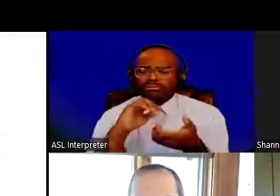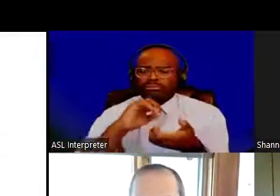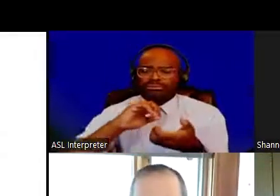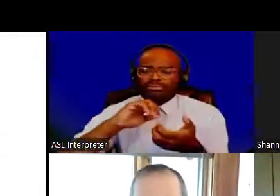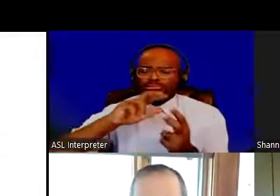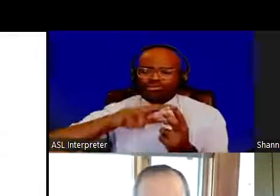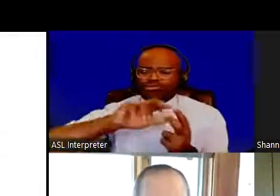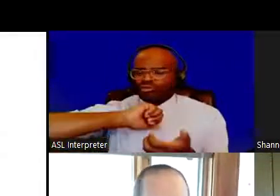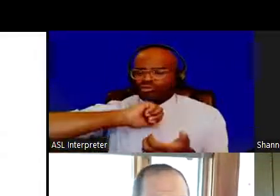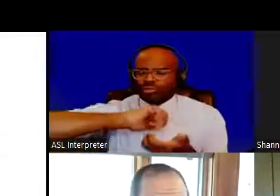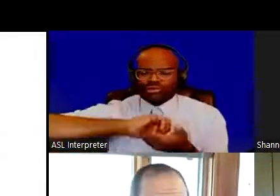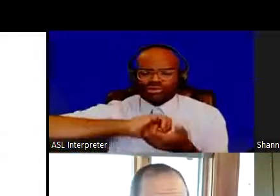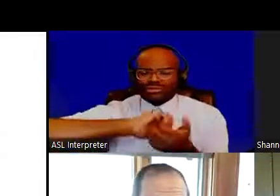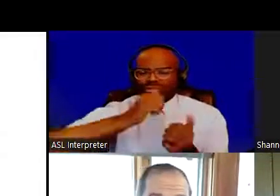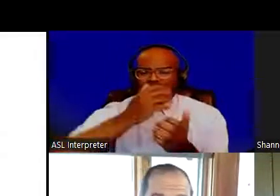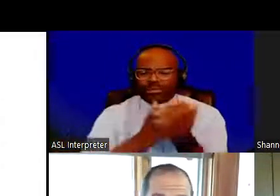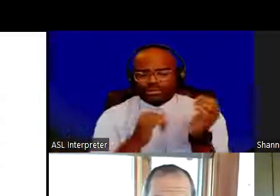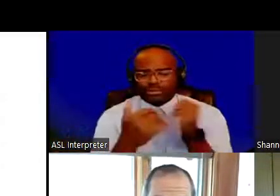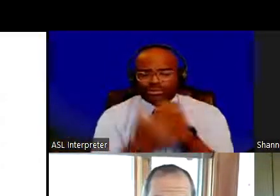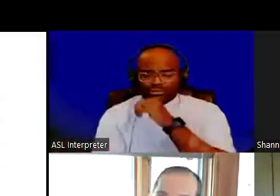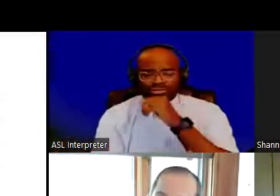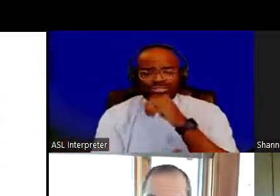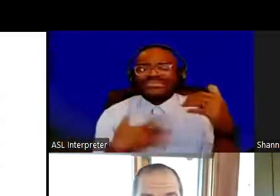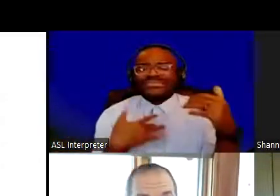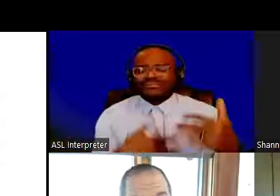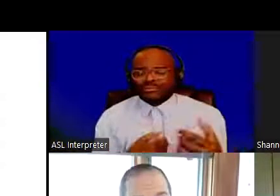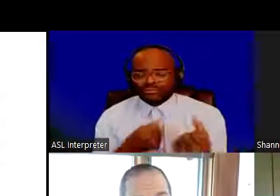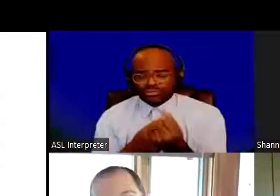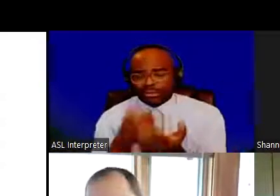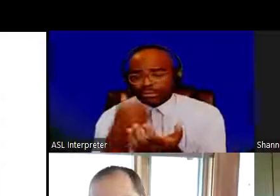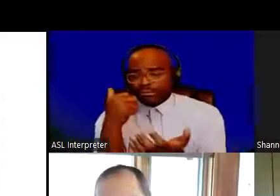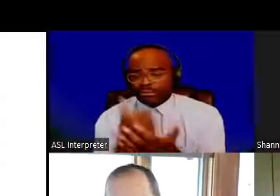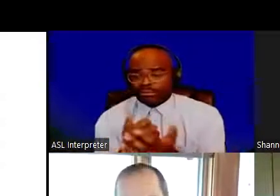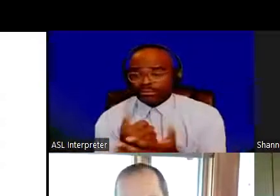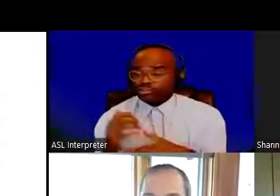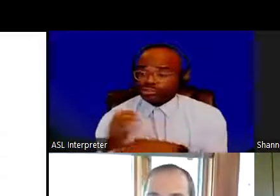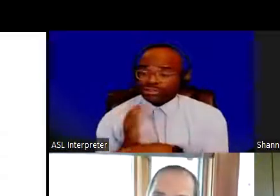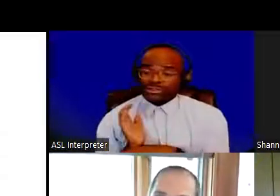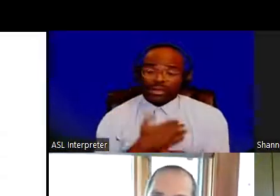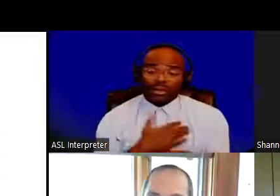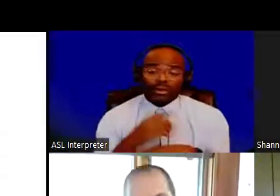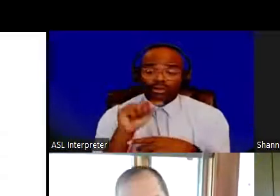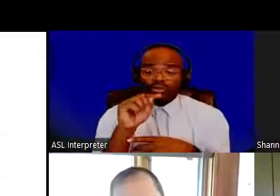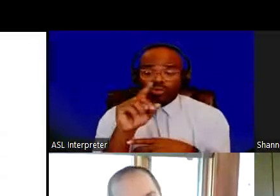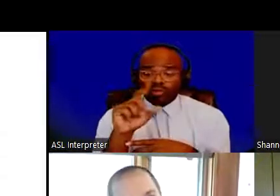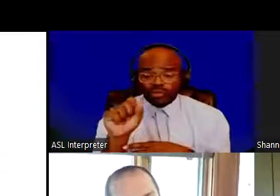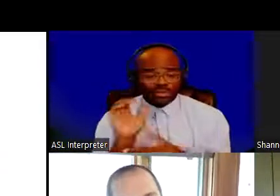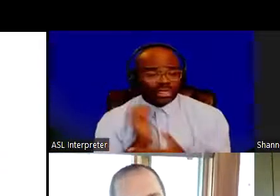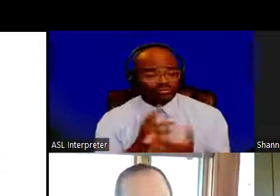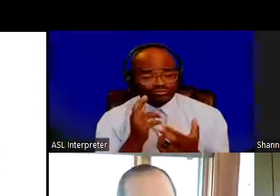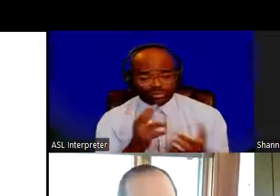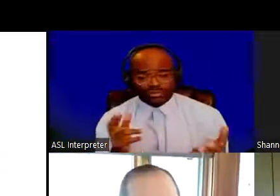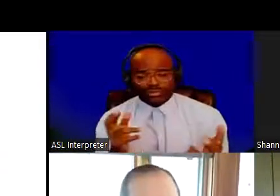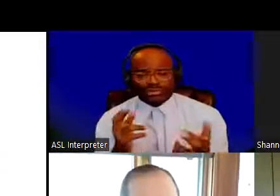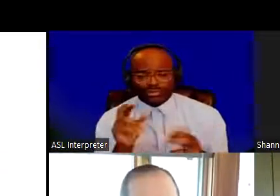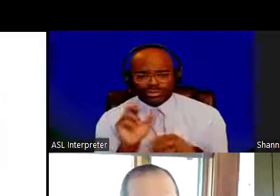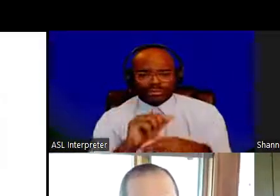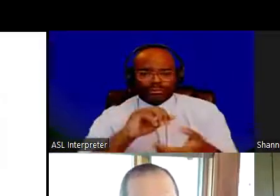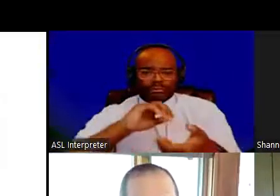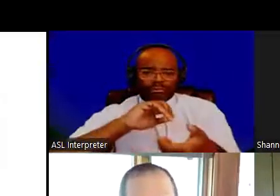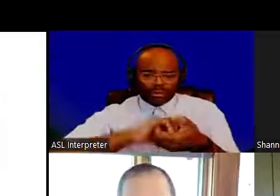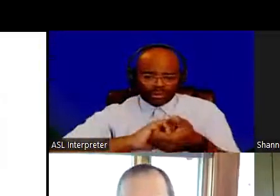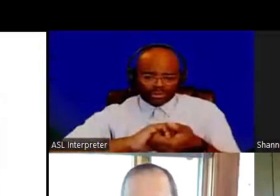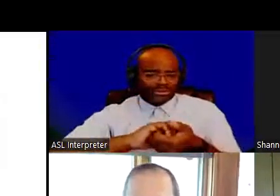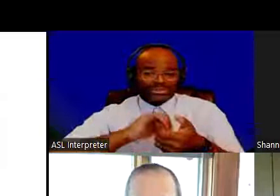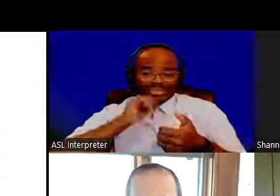country when asked. Primarily that's to help share our tools and resources through partnerships that go outside of the